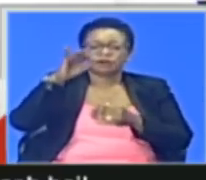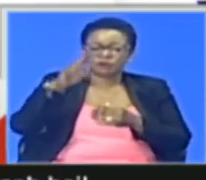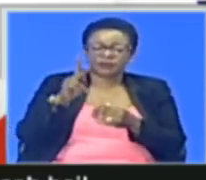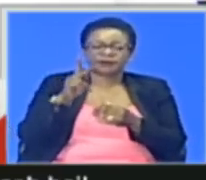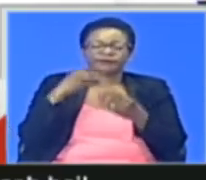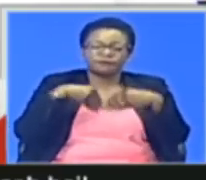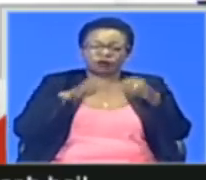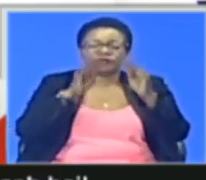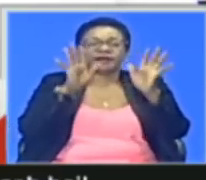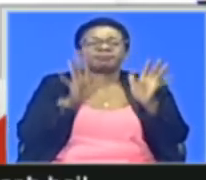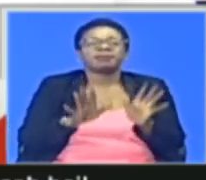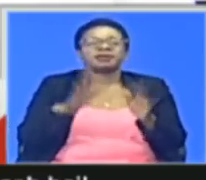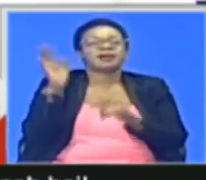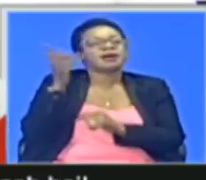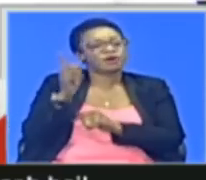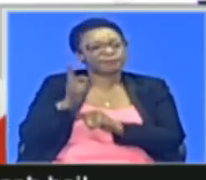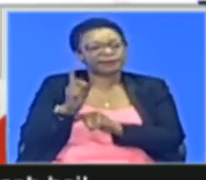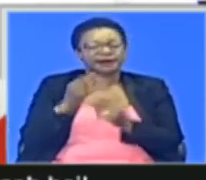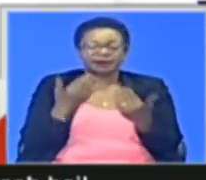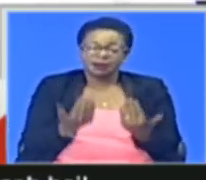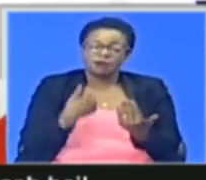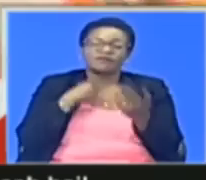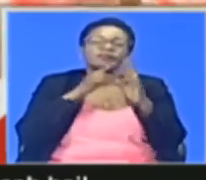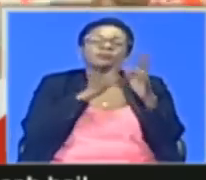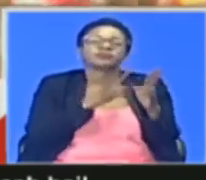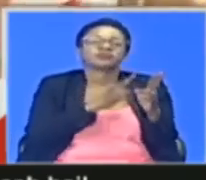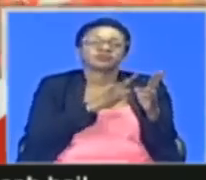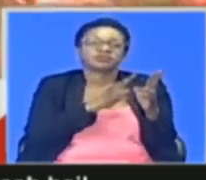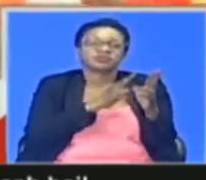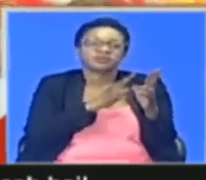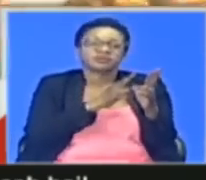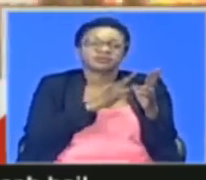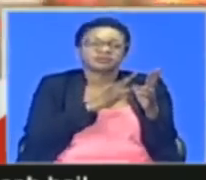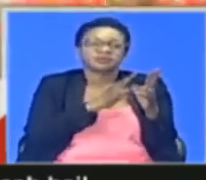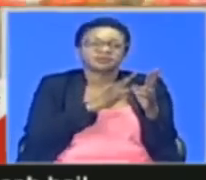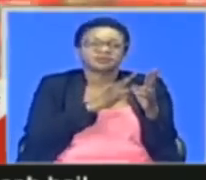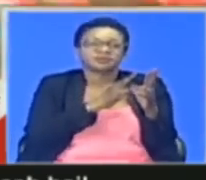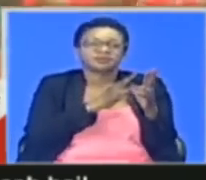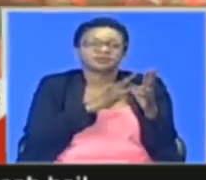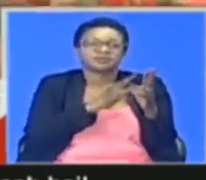Jubilee campaigns in Nairobi and now reports.